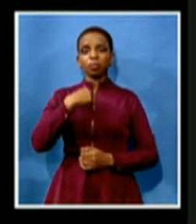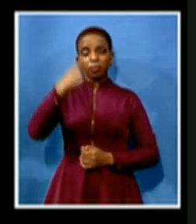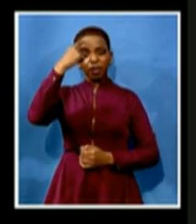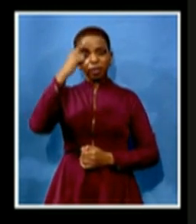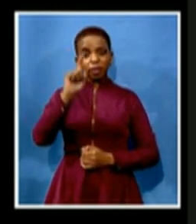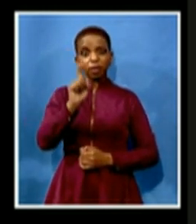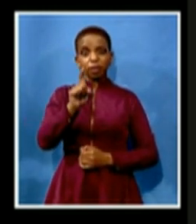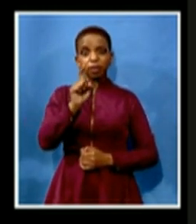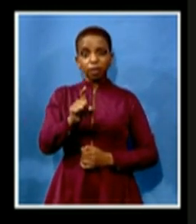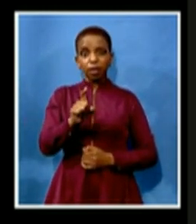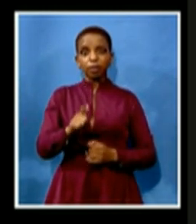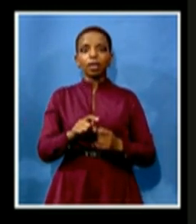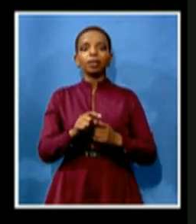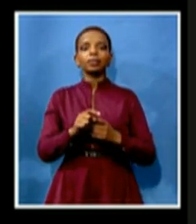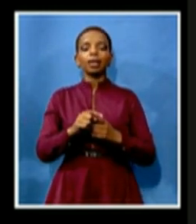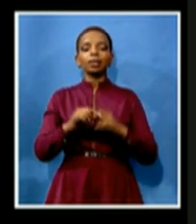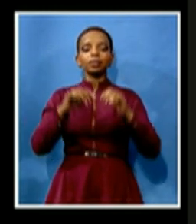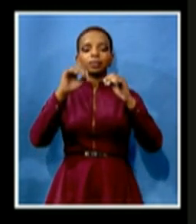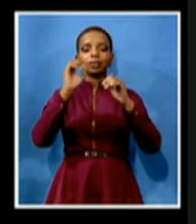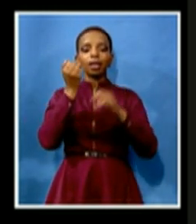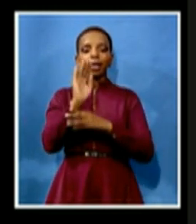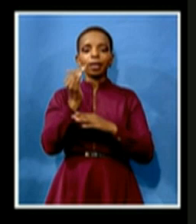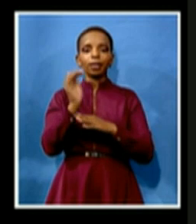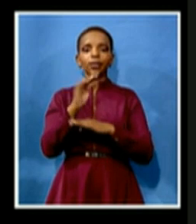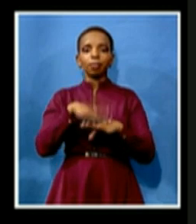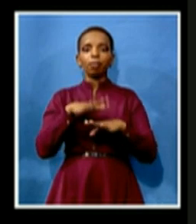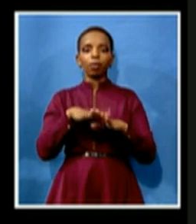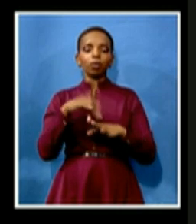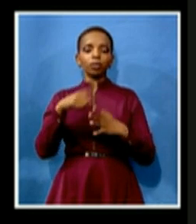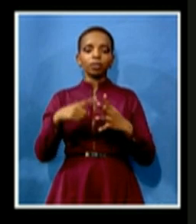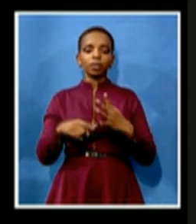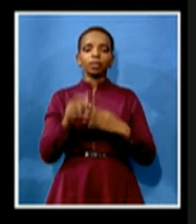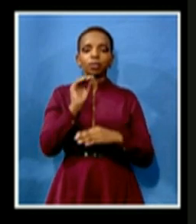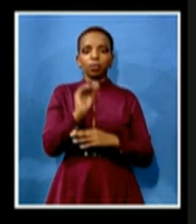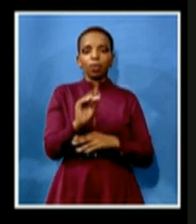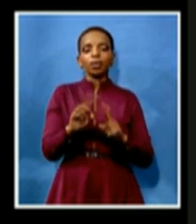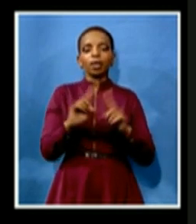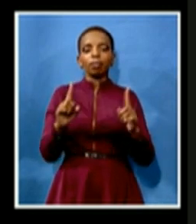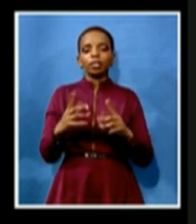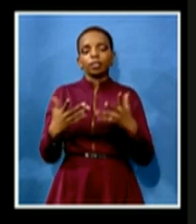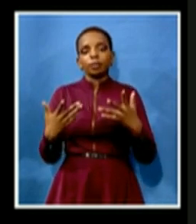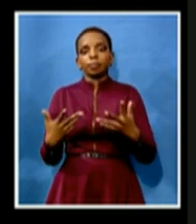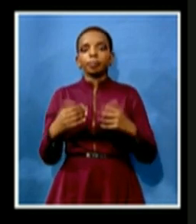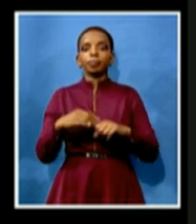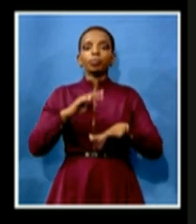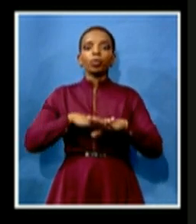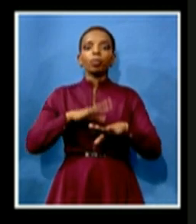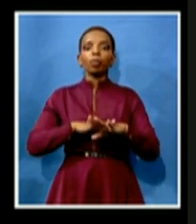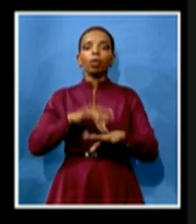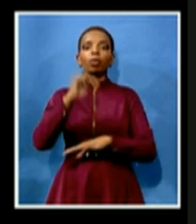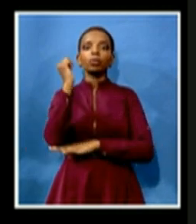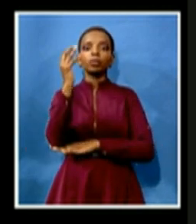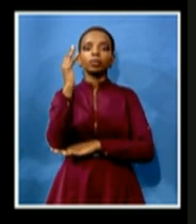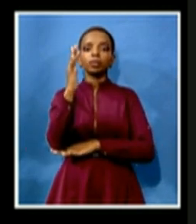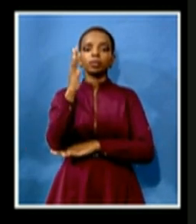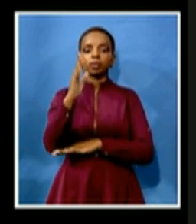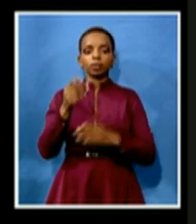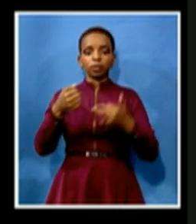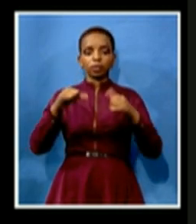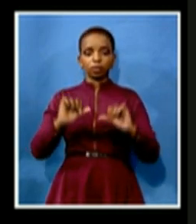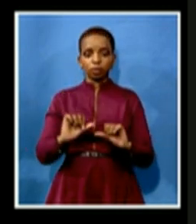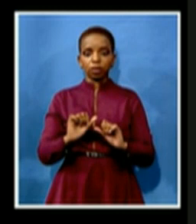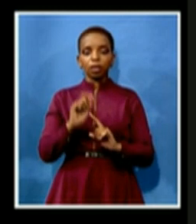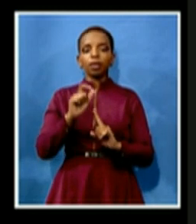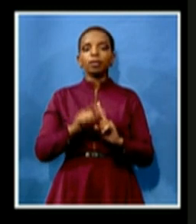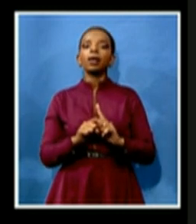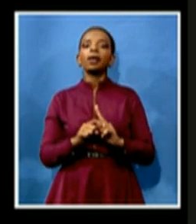If we can go to the next presentation, understand it's Nick Hudson. Nick, hope you're here. Yes.